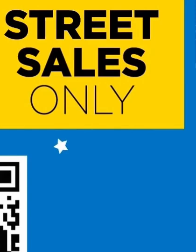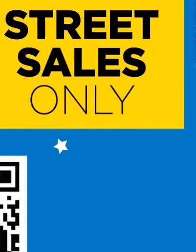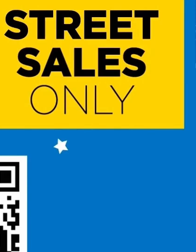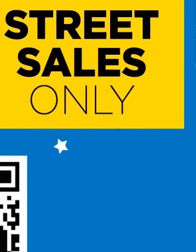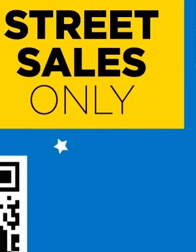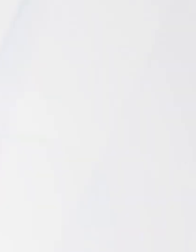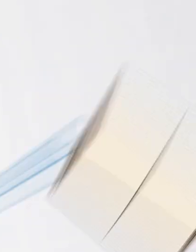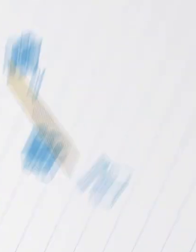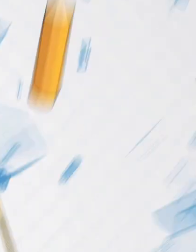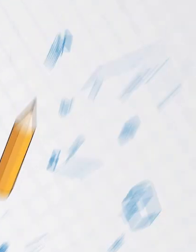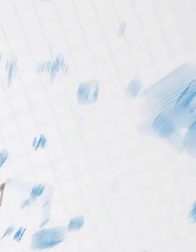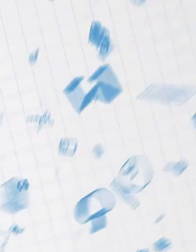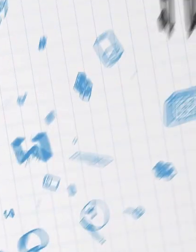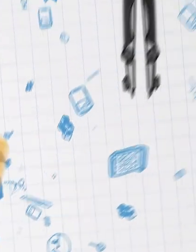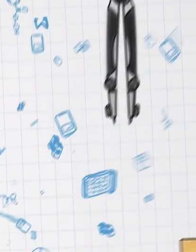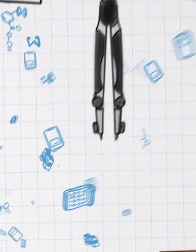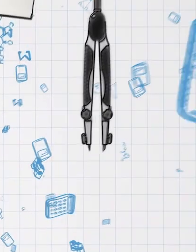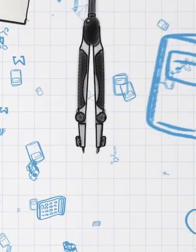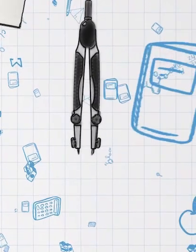and Zoshi.